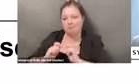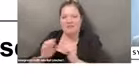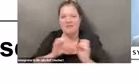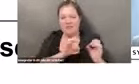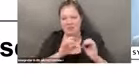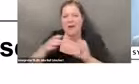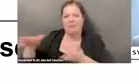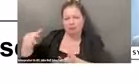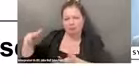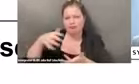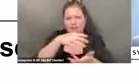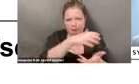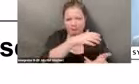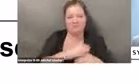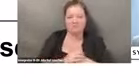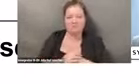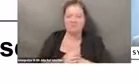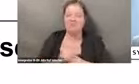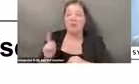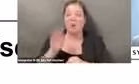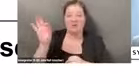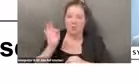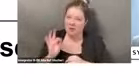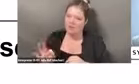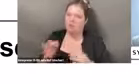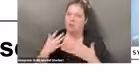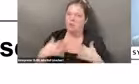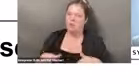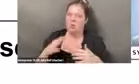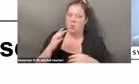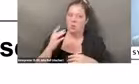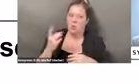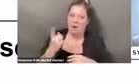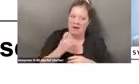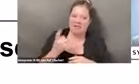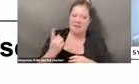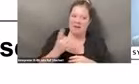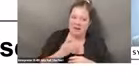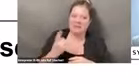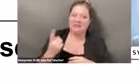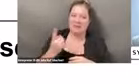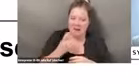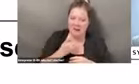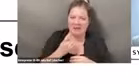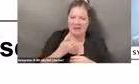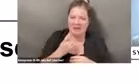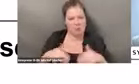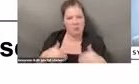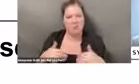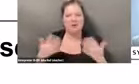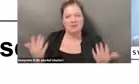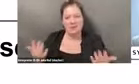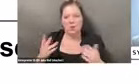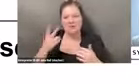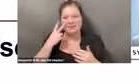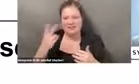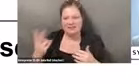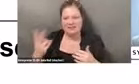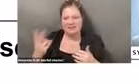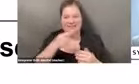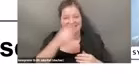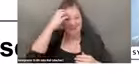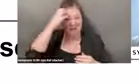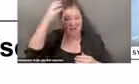but that I know that we often get is, why are you focusing on this instead of kind of training the public sector bodies? Because that's